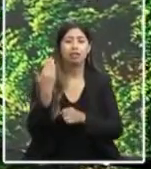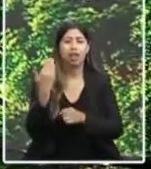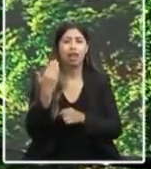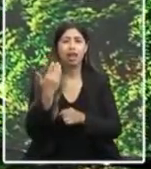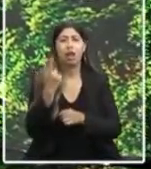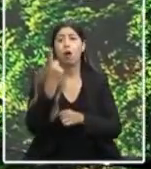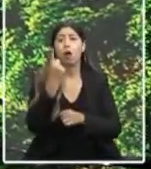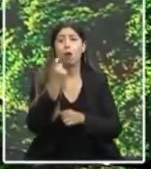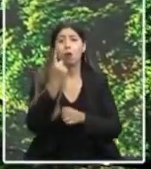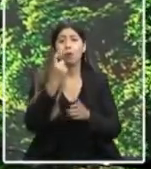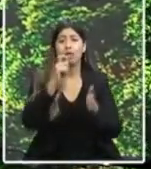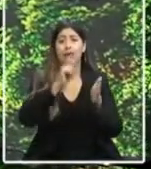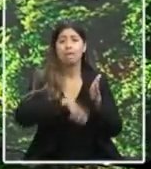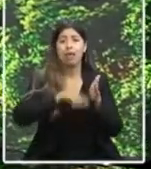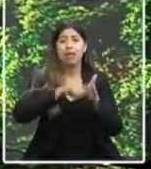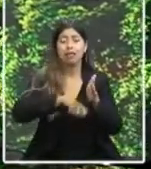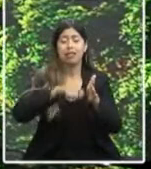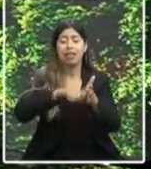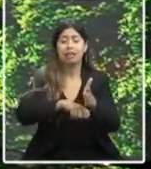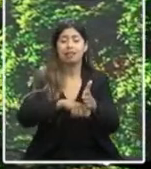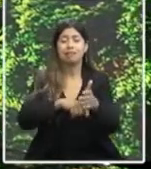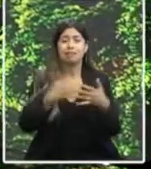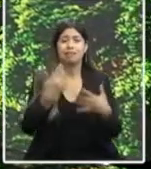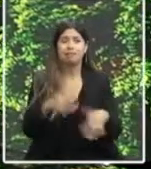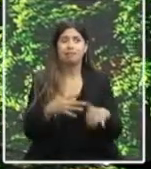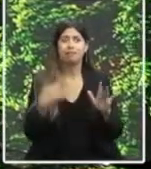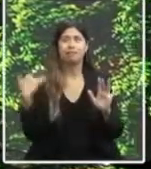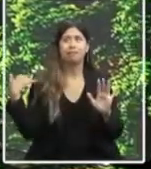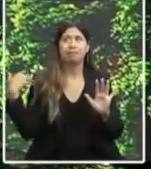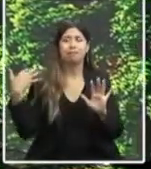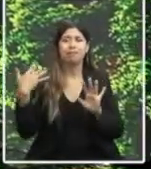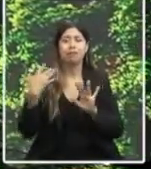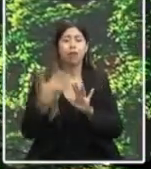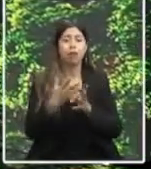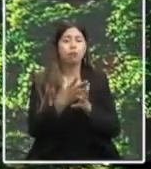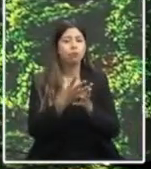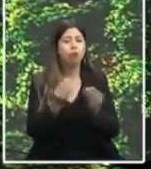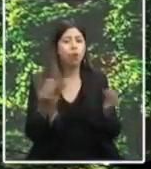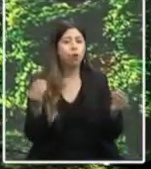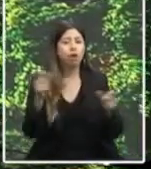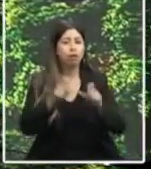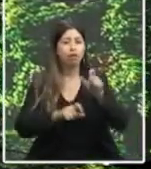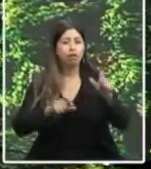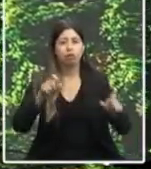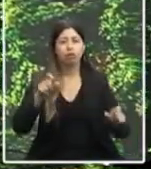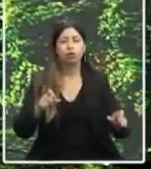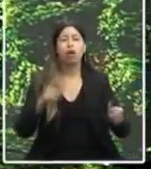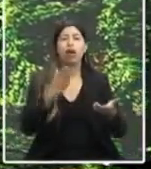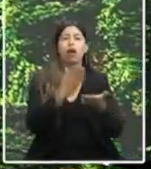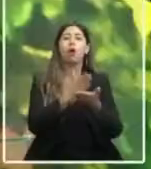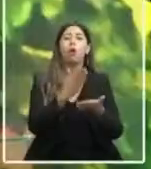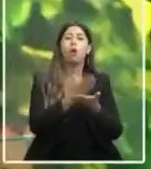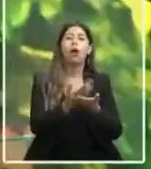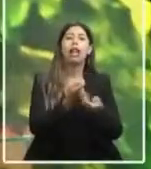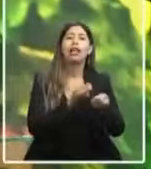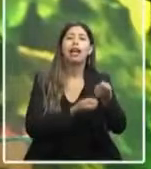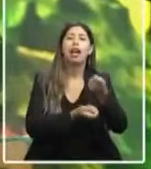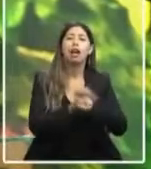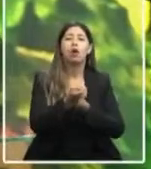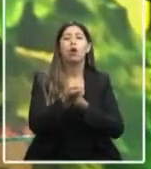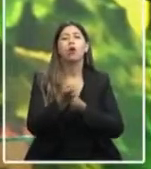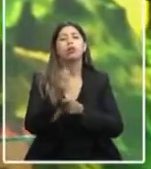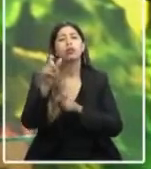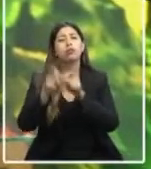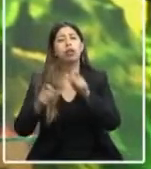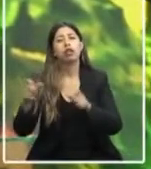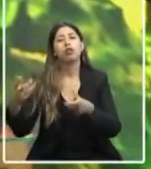I've met a large numbers of people, business schools, parliamentarians, business communities, you know, corporate heads, bankers, and